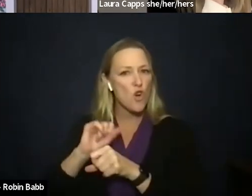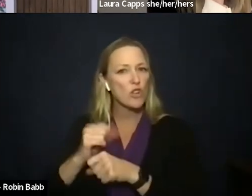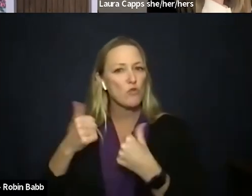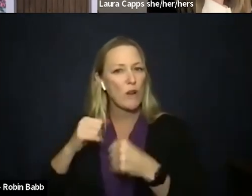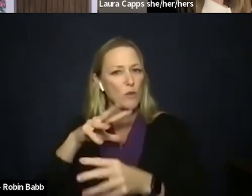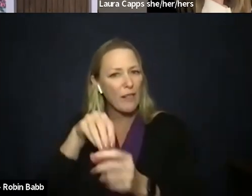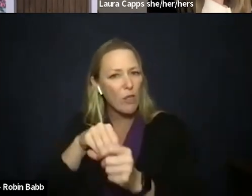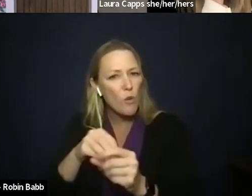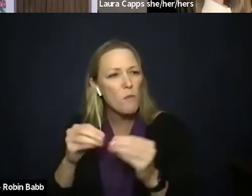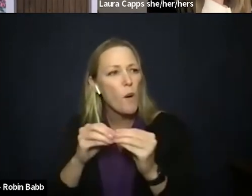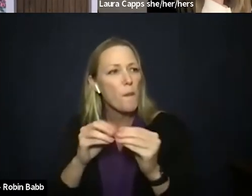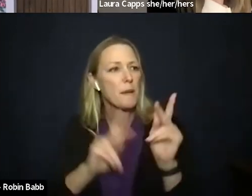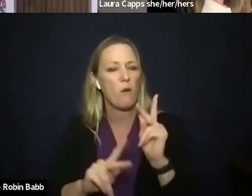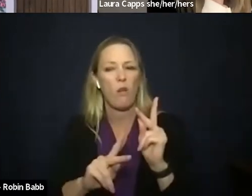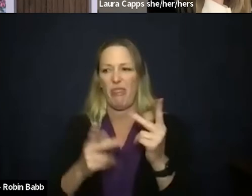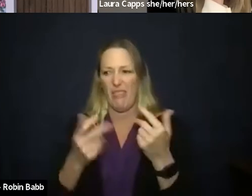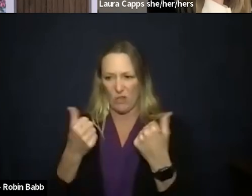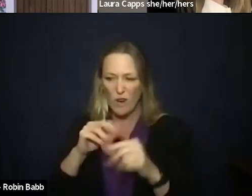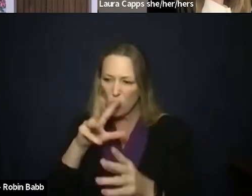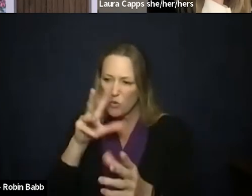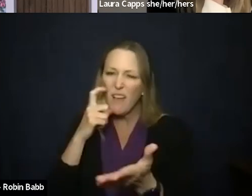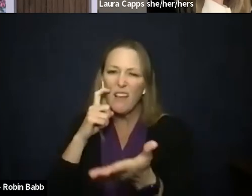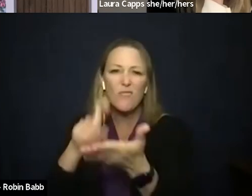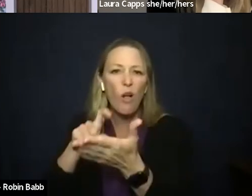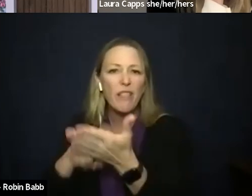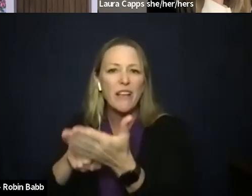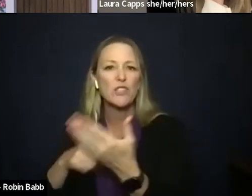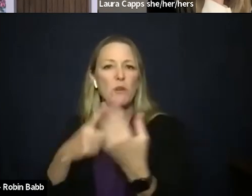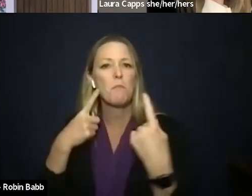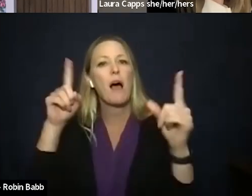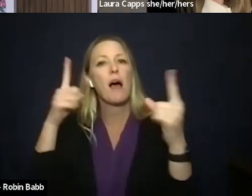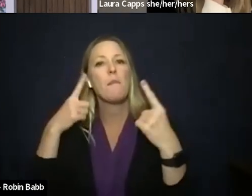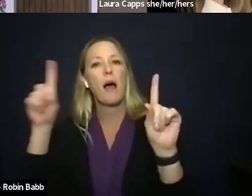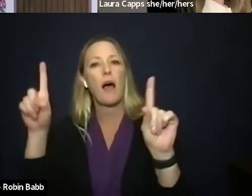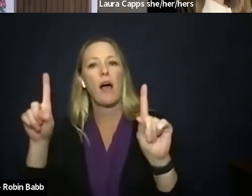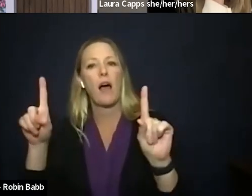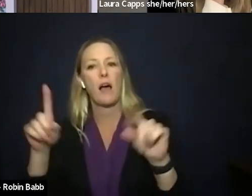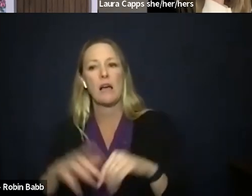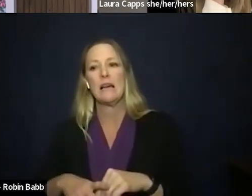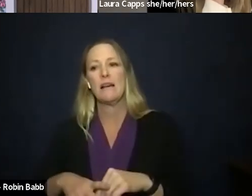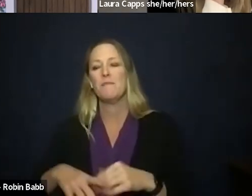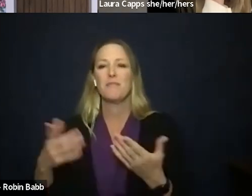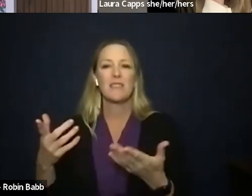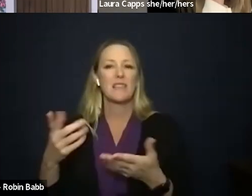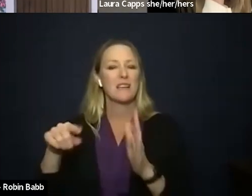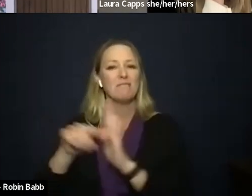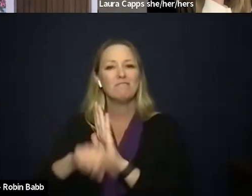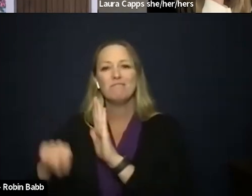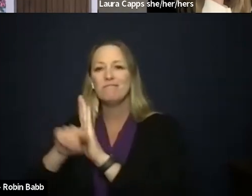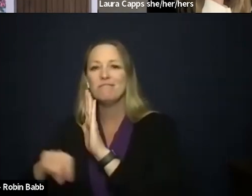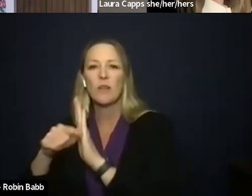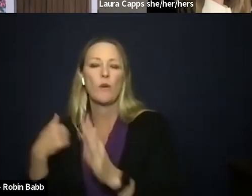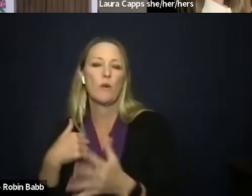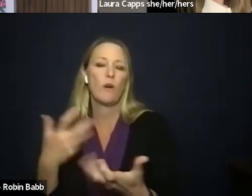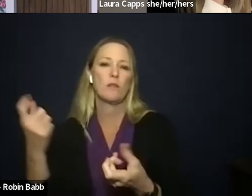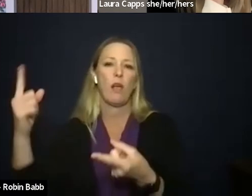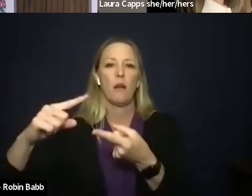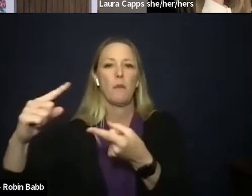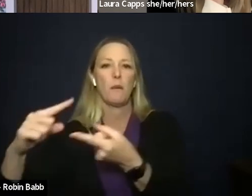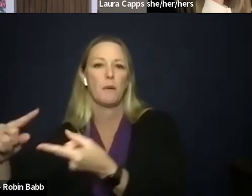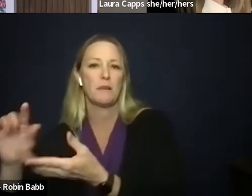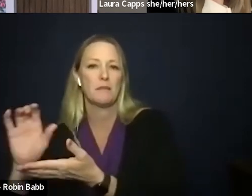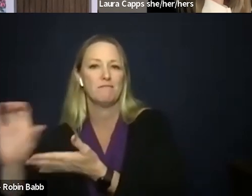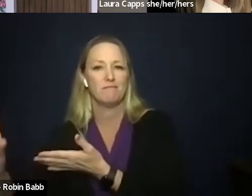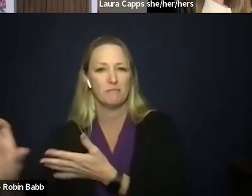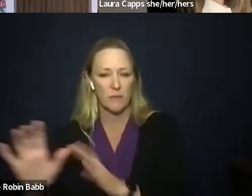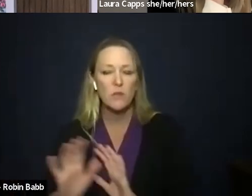contributions of all and we minimize the disparities that we often hear about and i just i also want to just